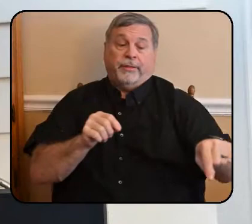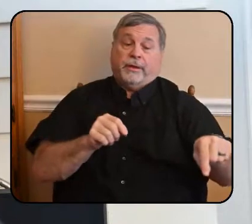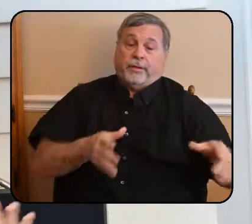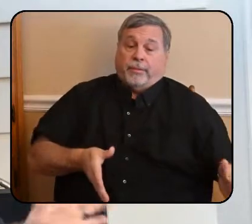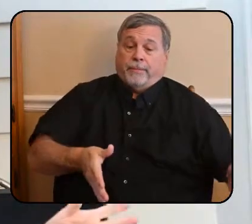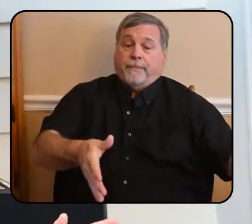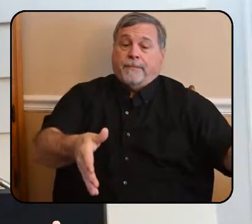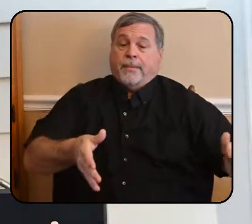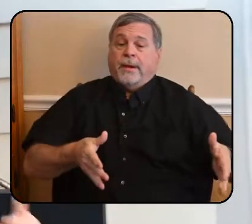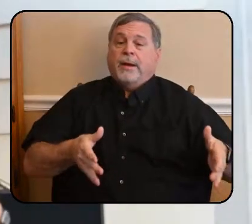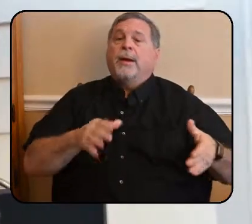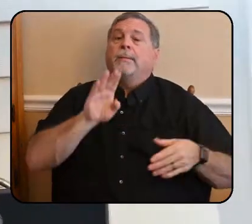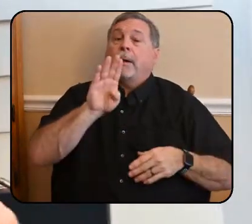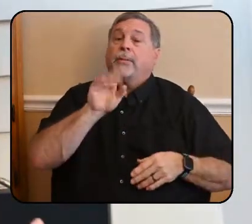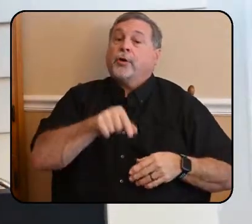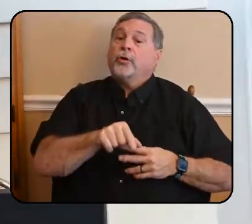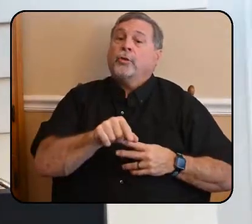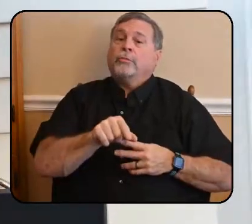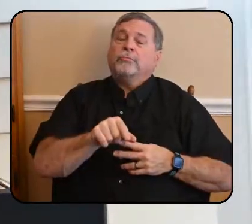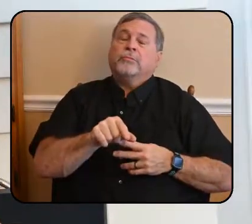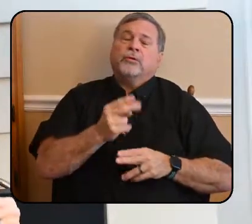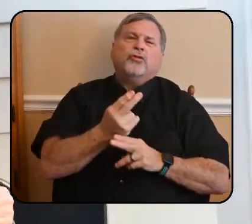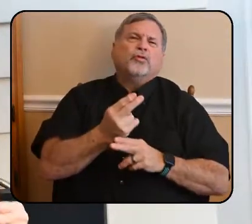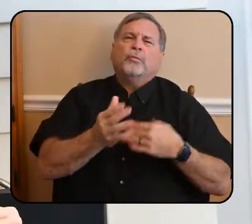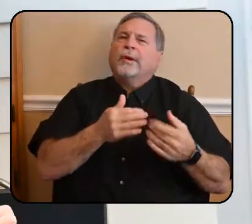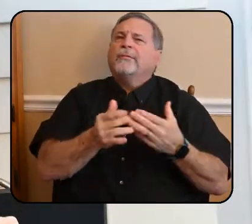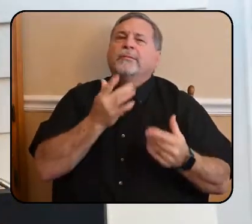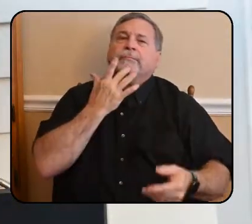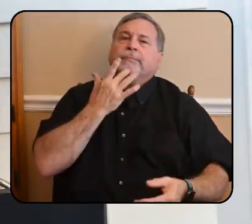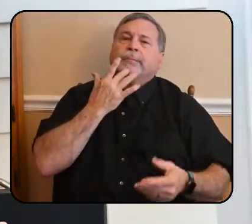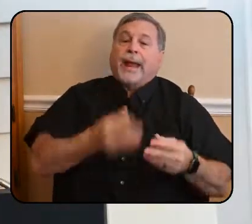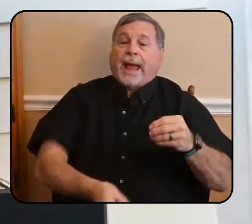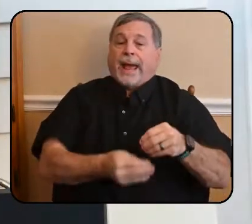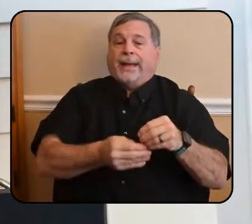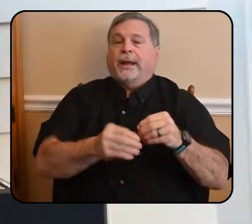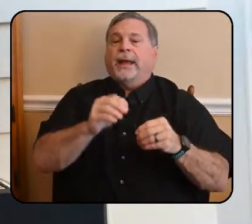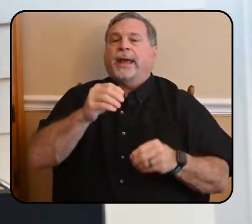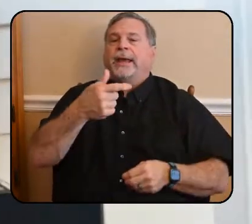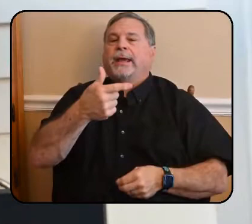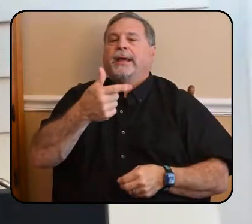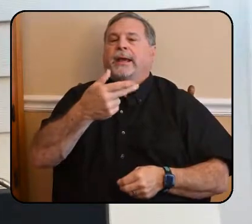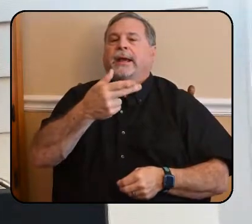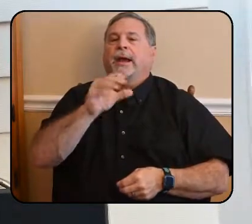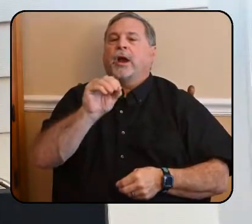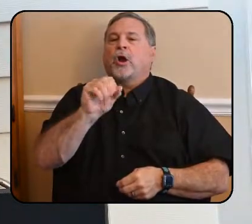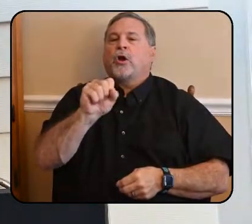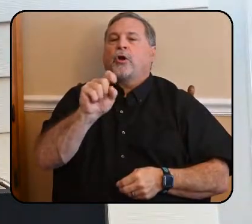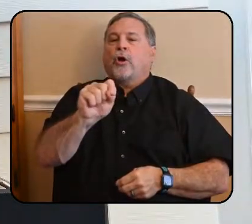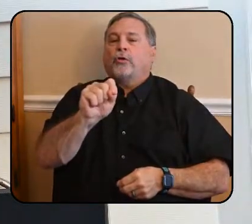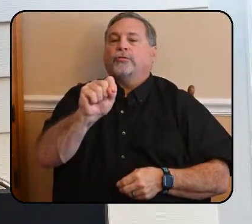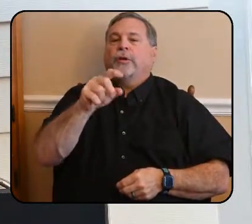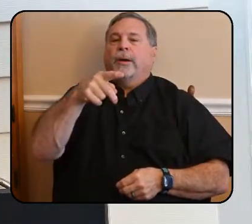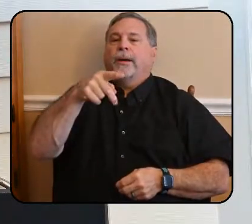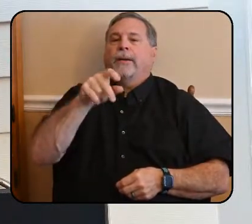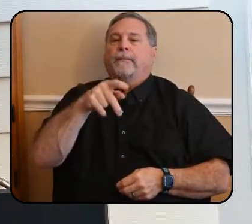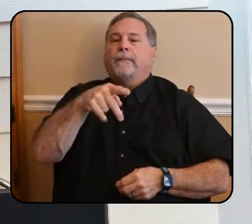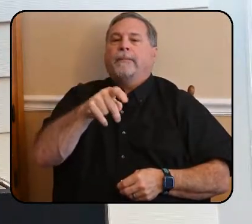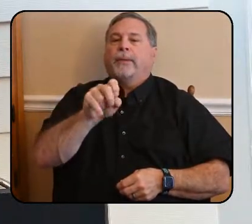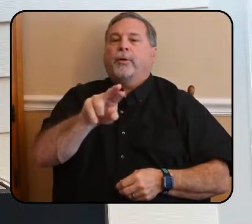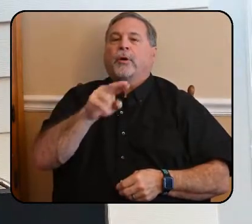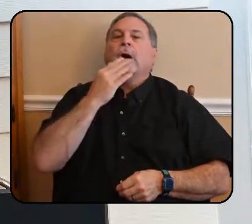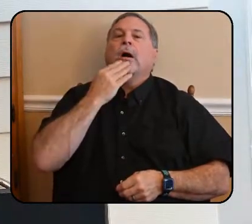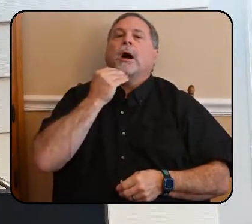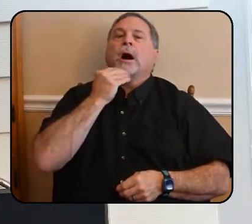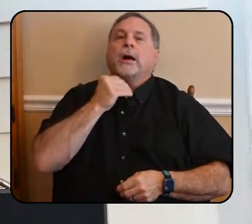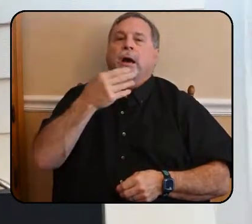barbecue sauce in it. Use whatever you like, but I added to it a ghost pepper honey. Again, a little bit more than a tablespoon of ghost pepper